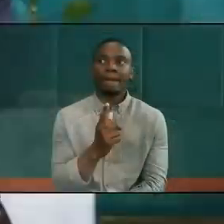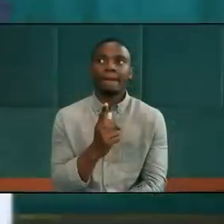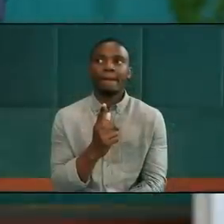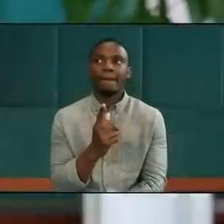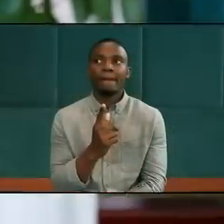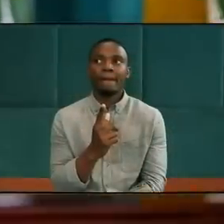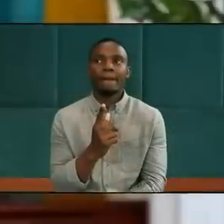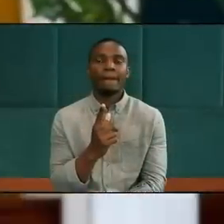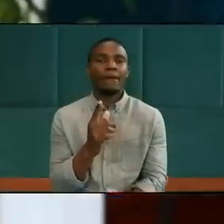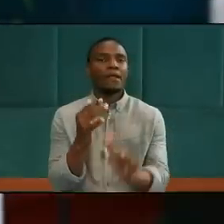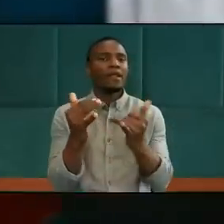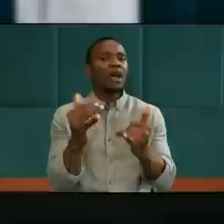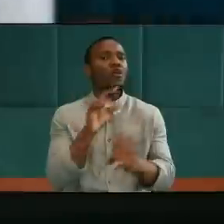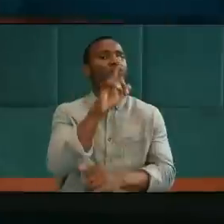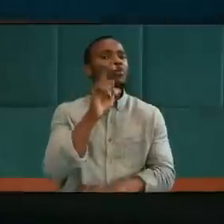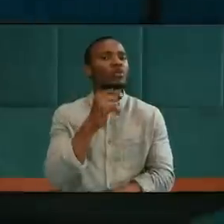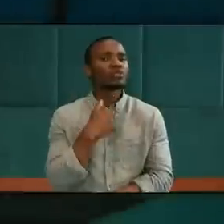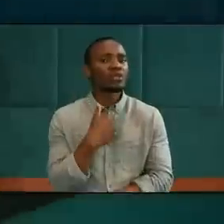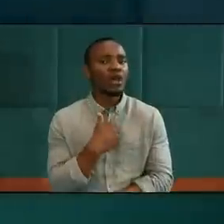And I asked the question,